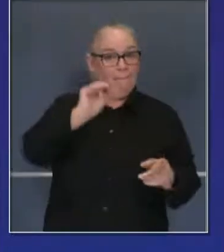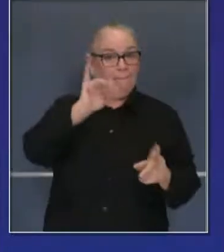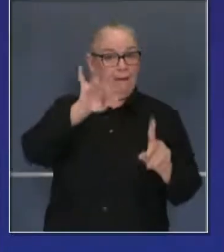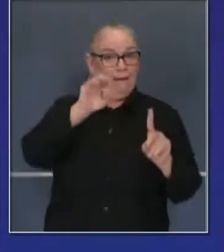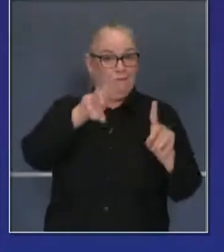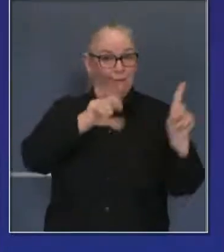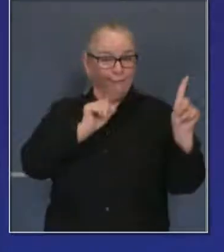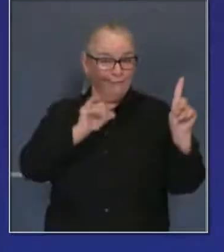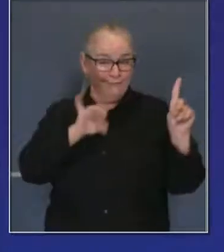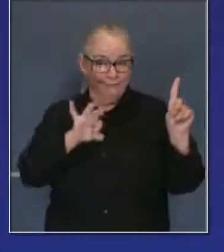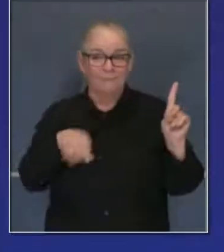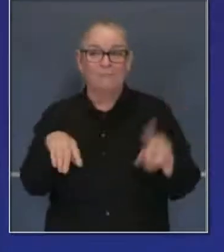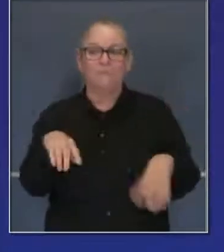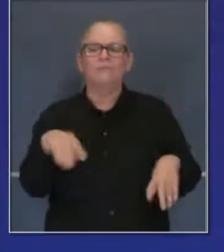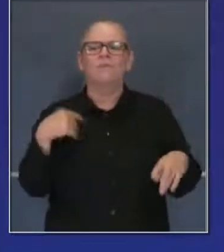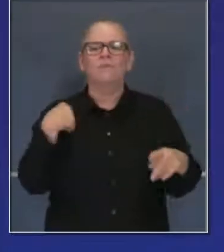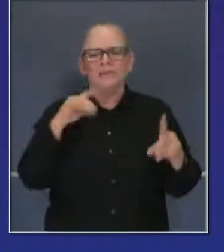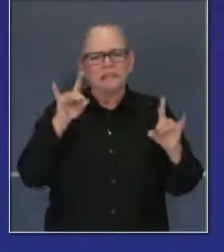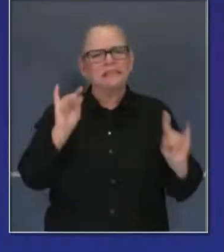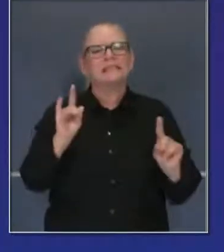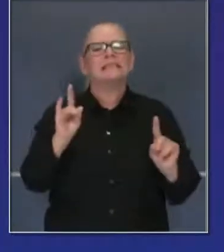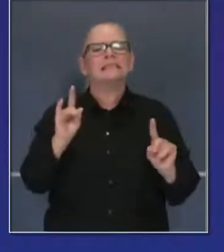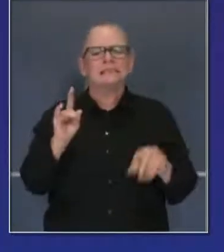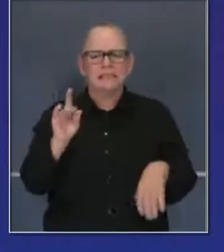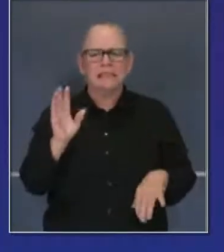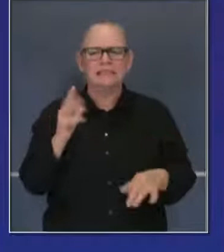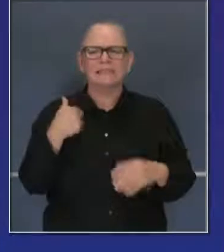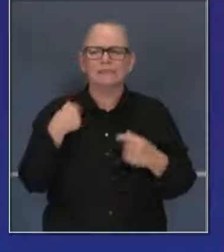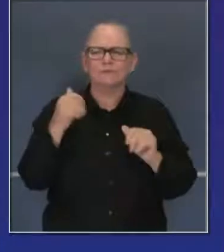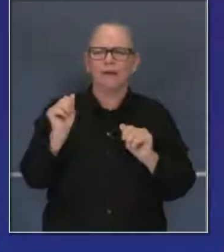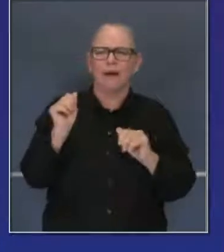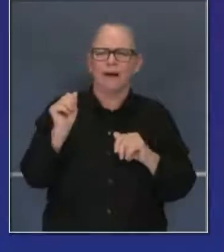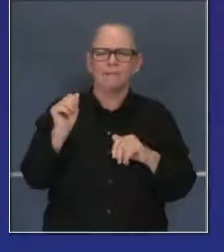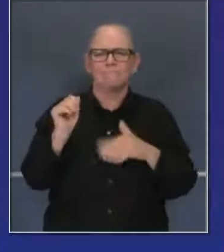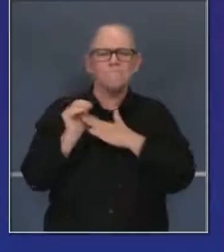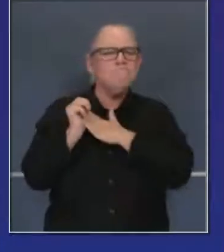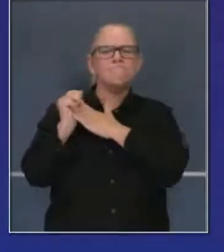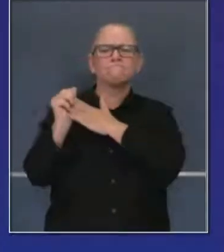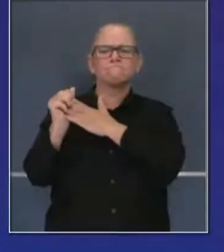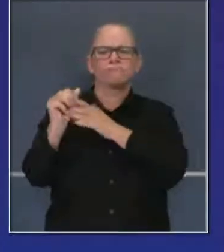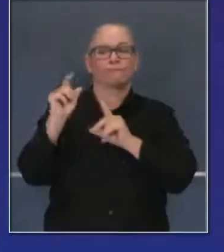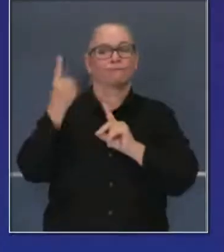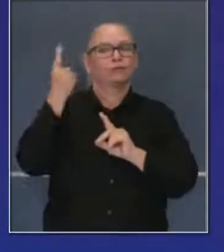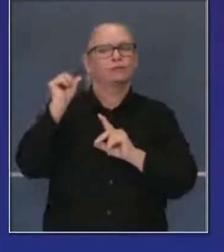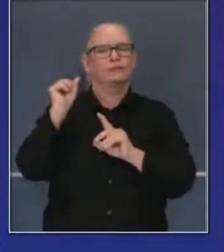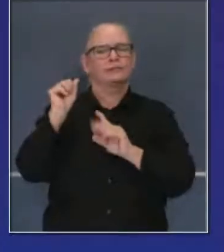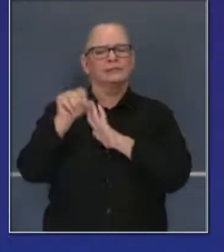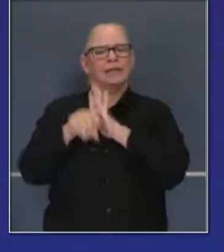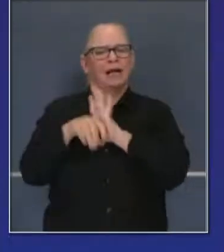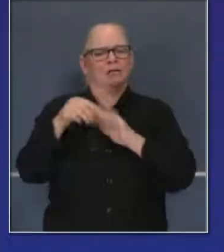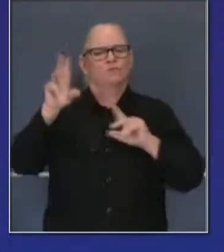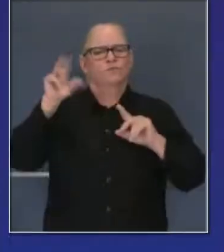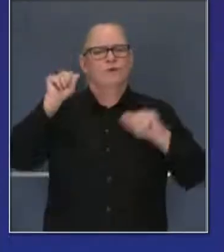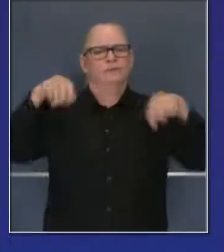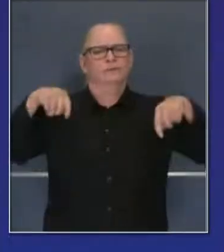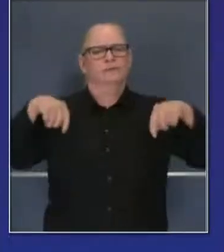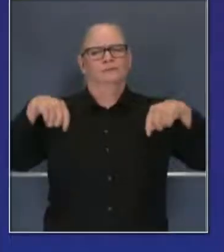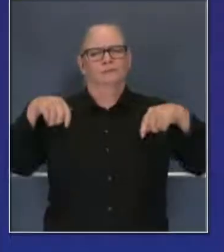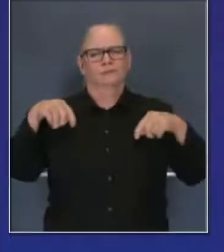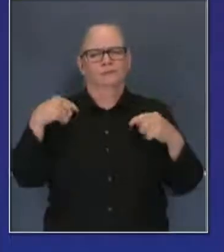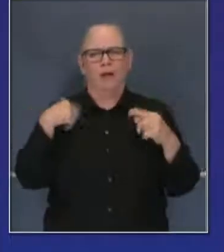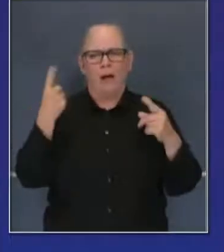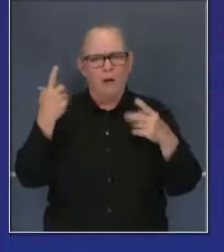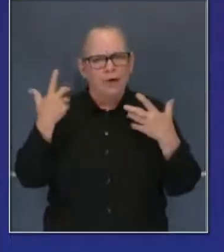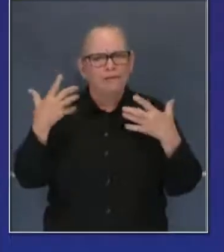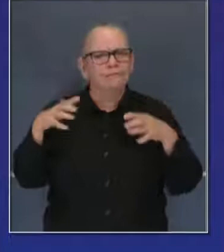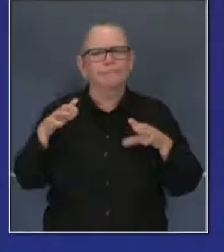the state in many categories. California leads the nation, but we have more work still to do, and you'll be hearing a series of